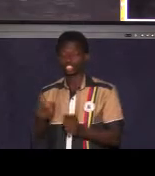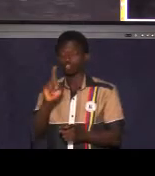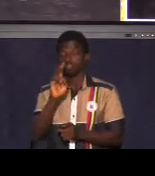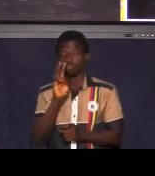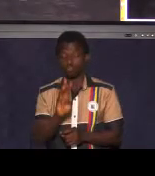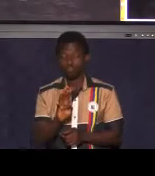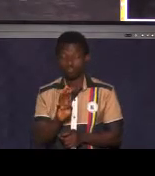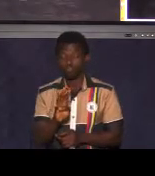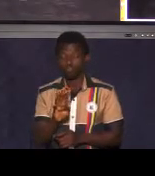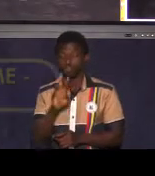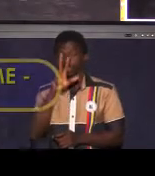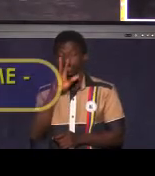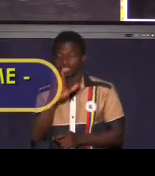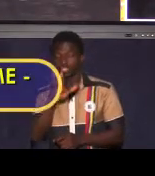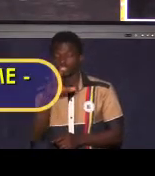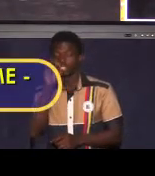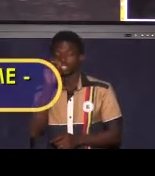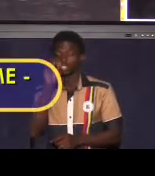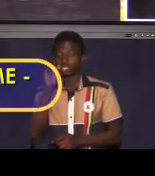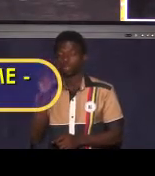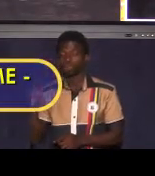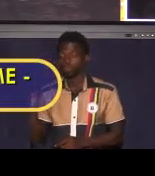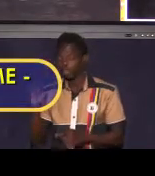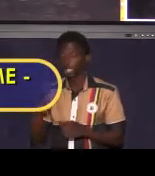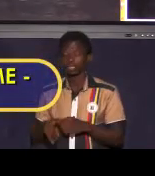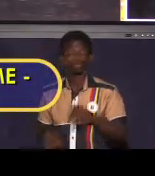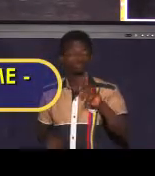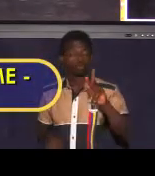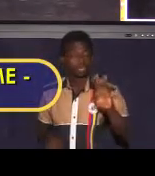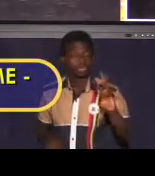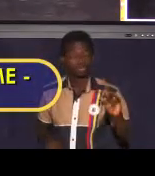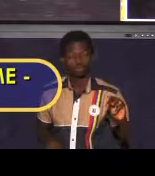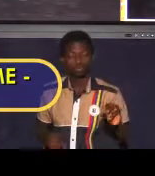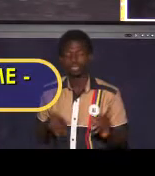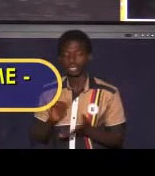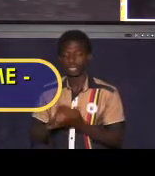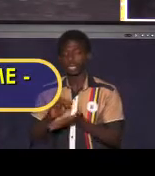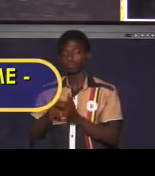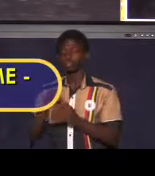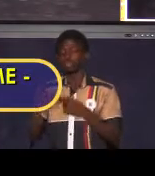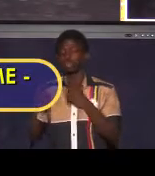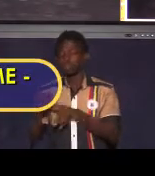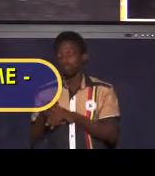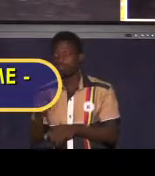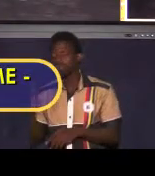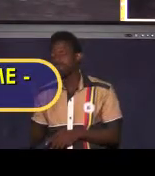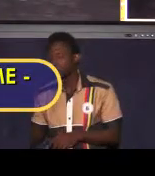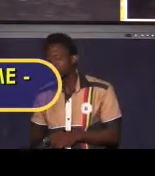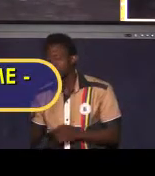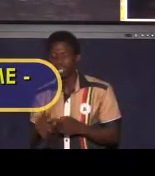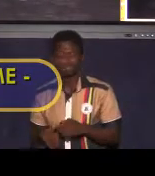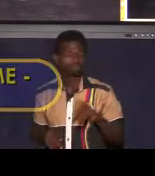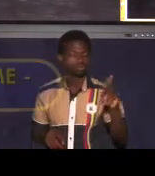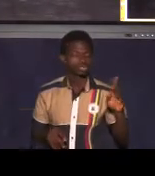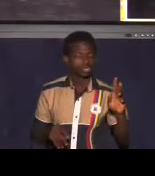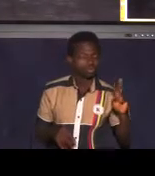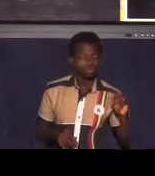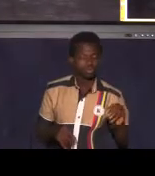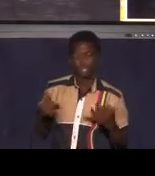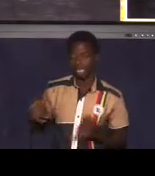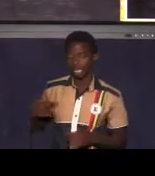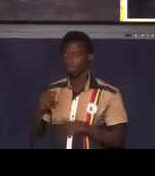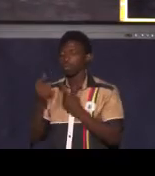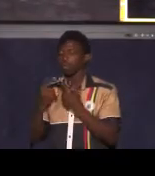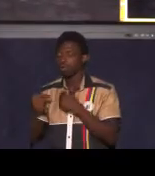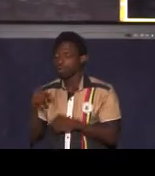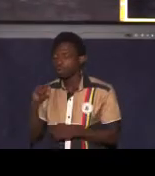430 meters to kilometers. Meters to kilometers. That means we're going from meter to kilometer. Now we're